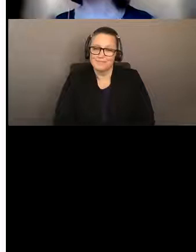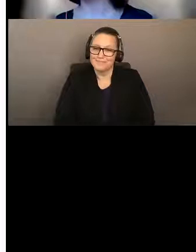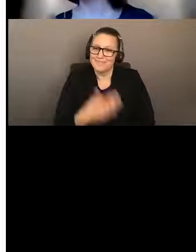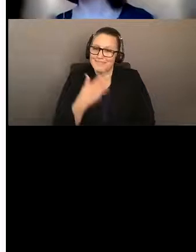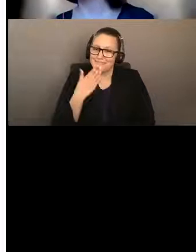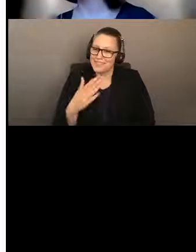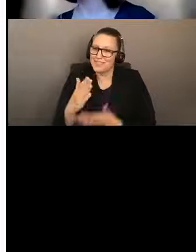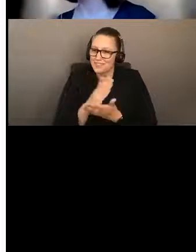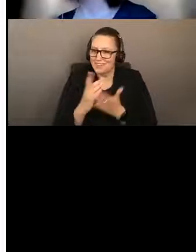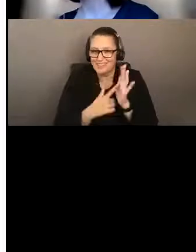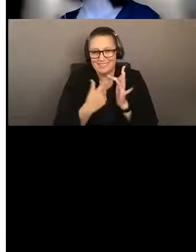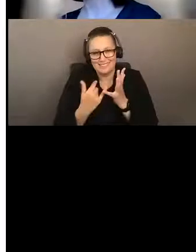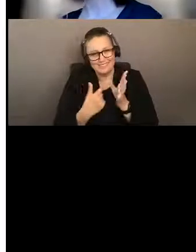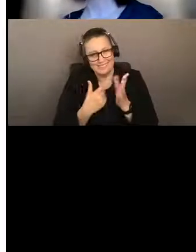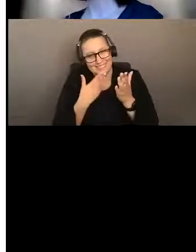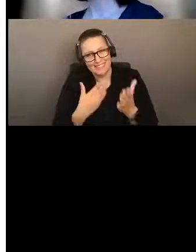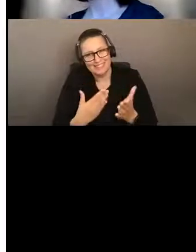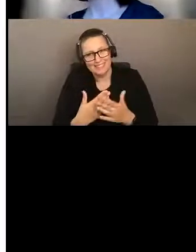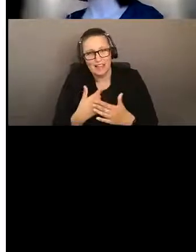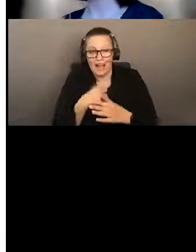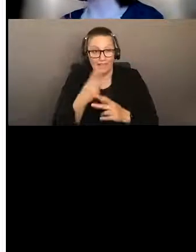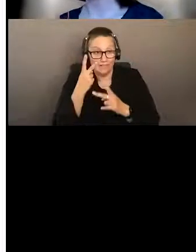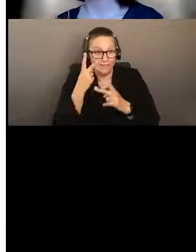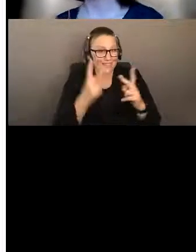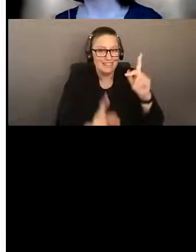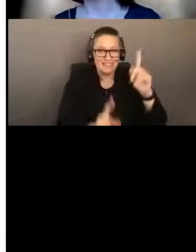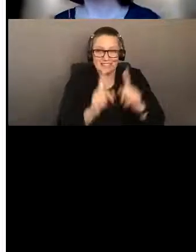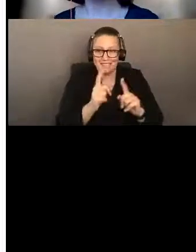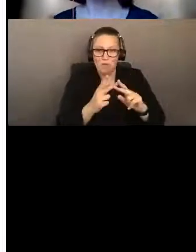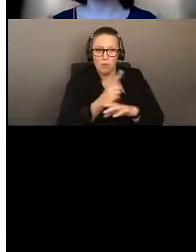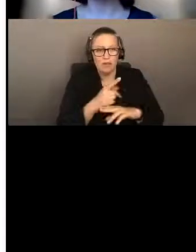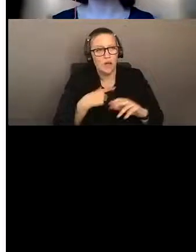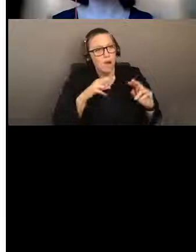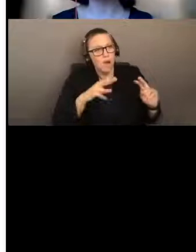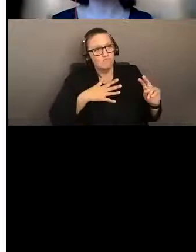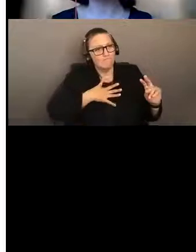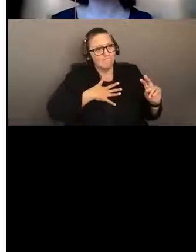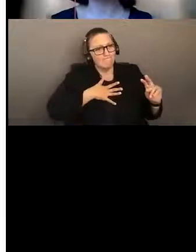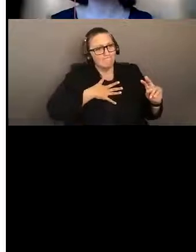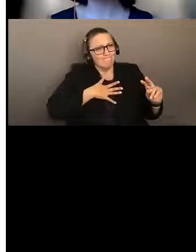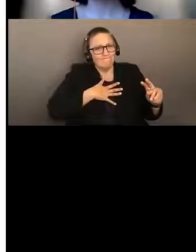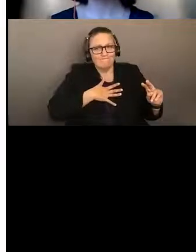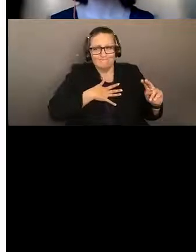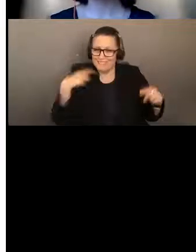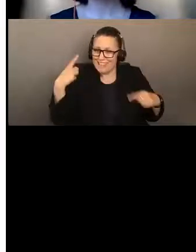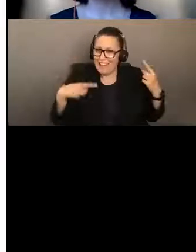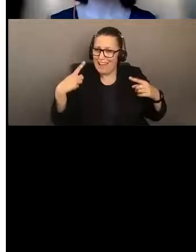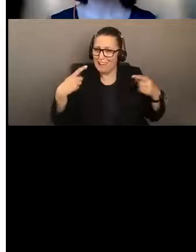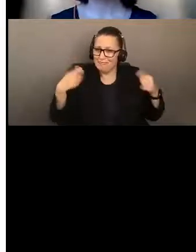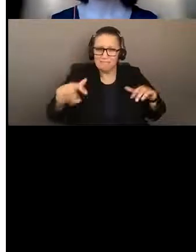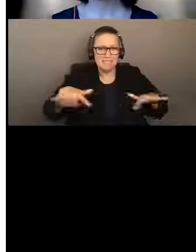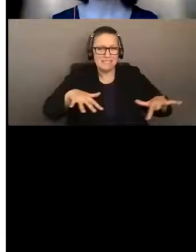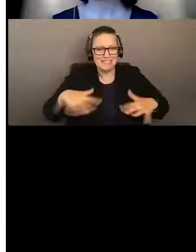Thanks for sharing that, Lisa. I haven't been to the city for weeks and I find myself quite nostalgic for the bustling sounds of the CBD.